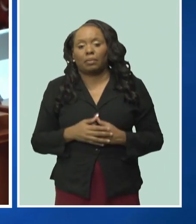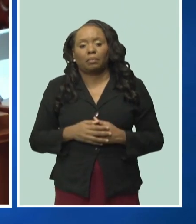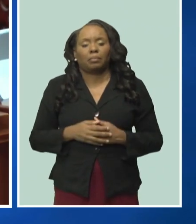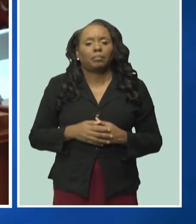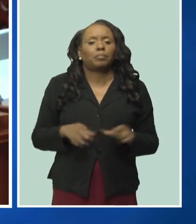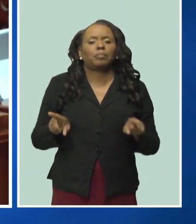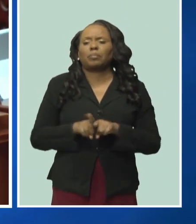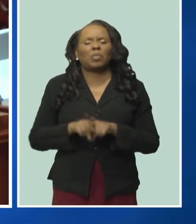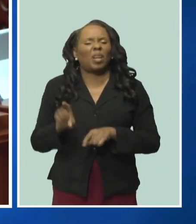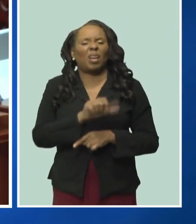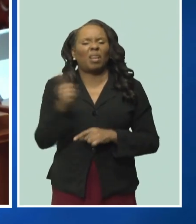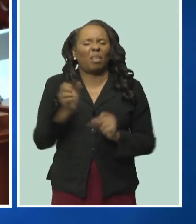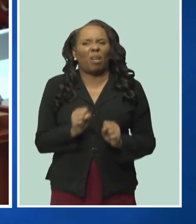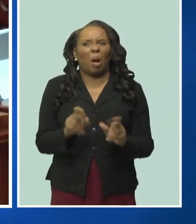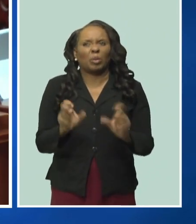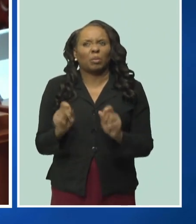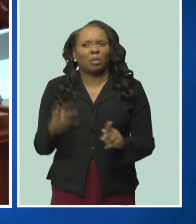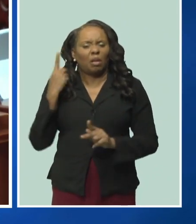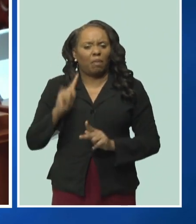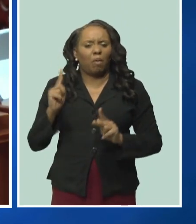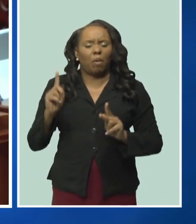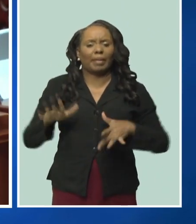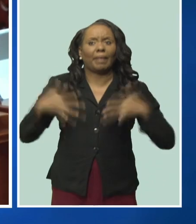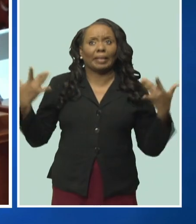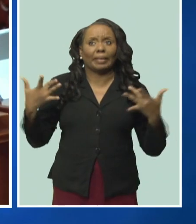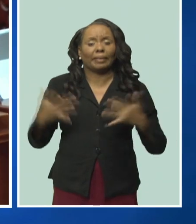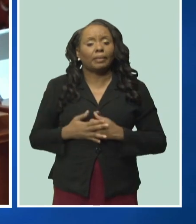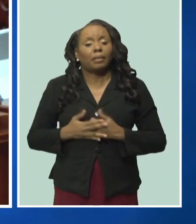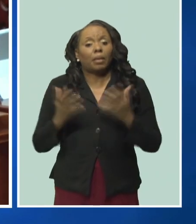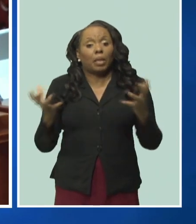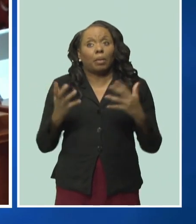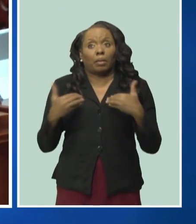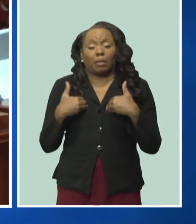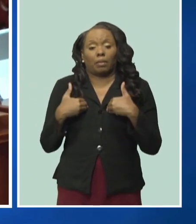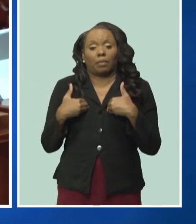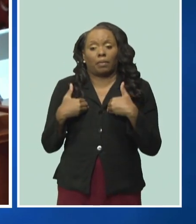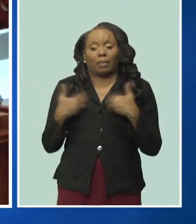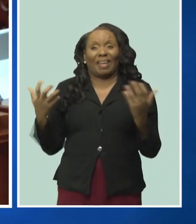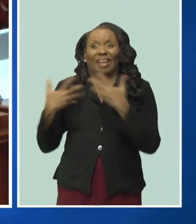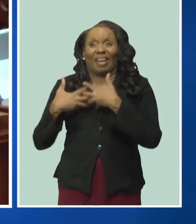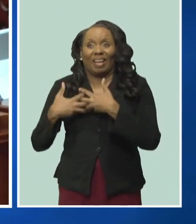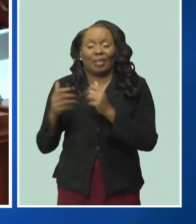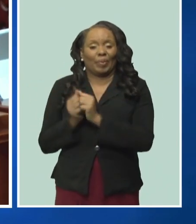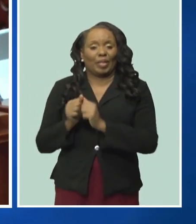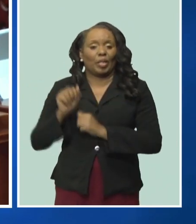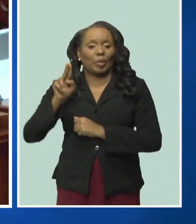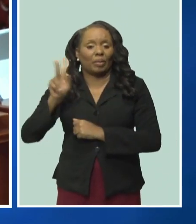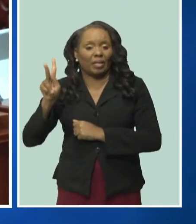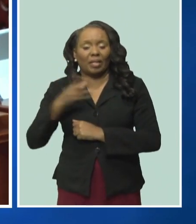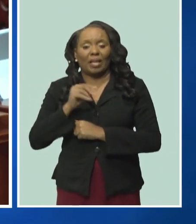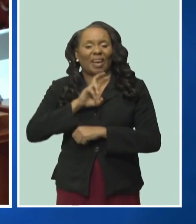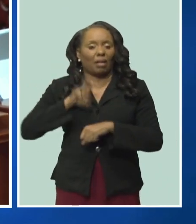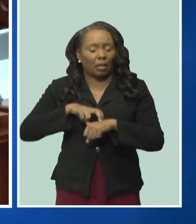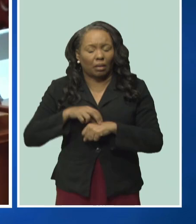group opportunities. We are establishing strategic partnerships with UK and Irish media. We are promoting